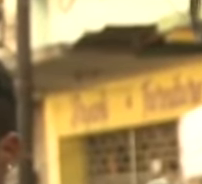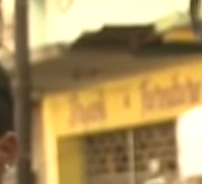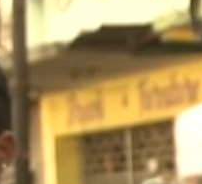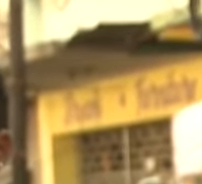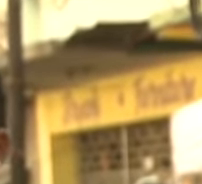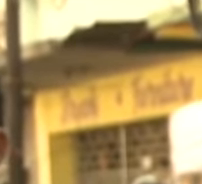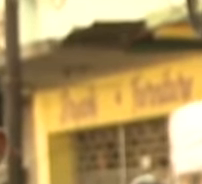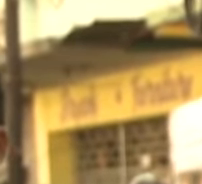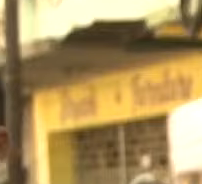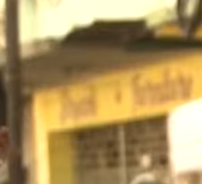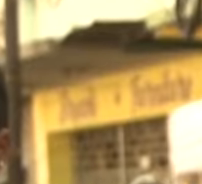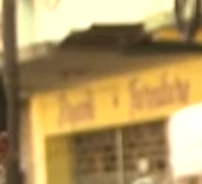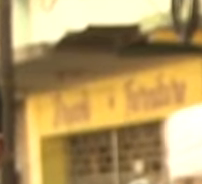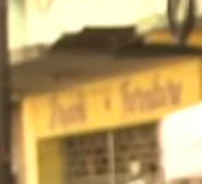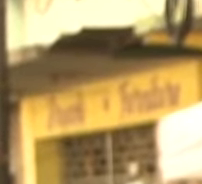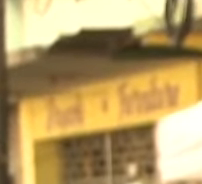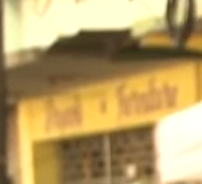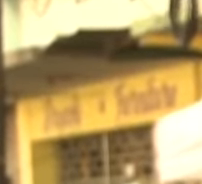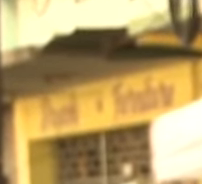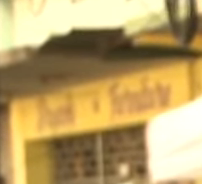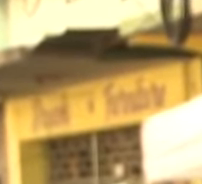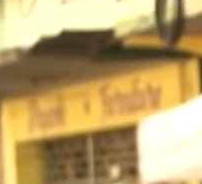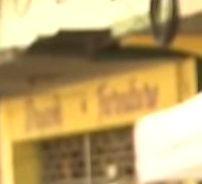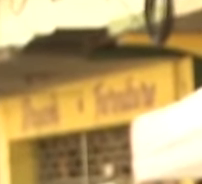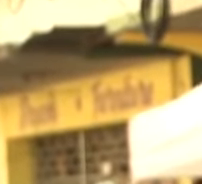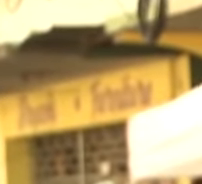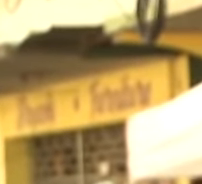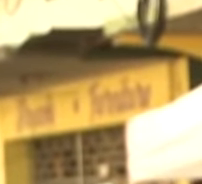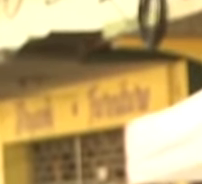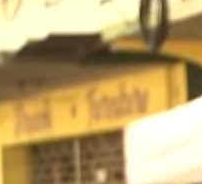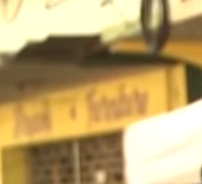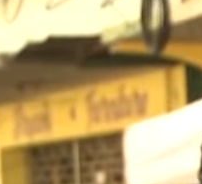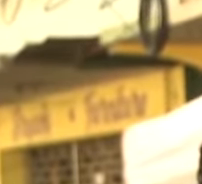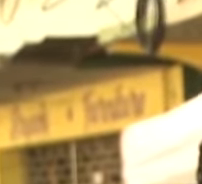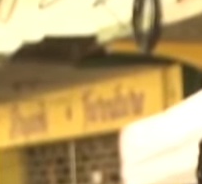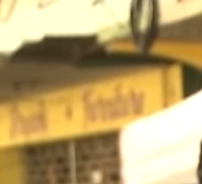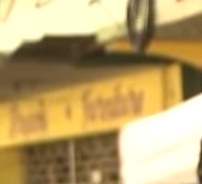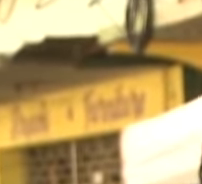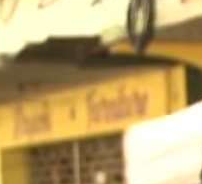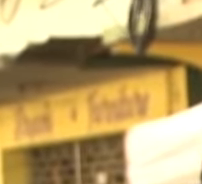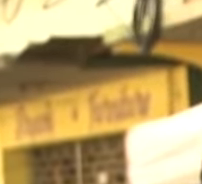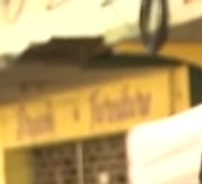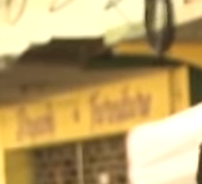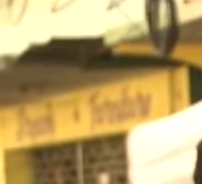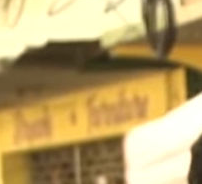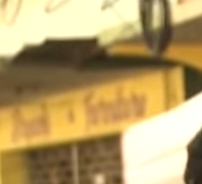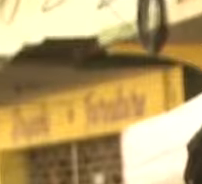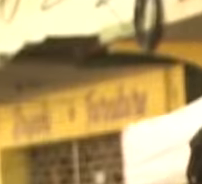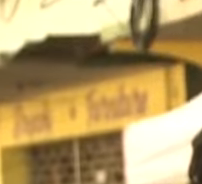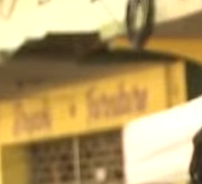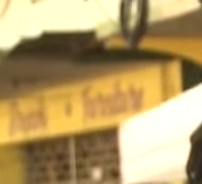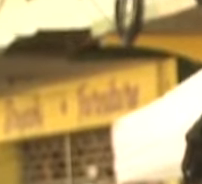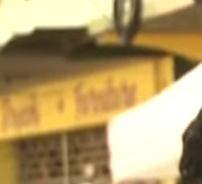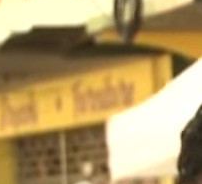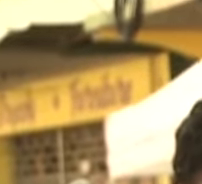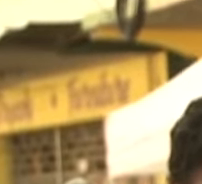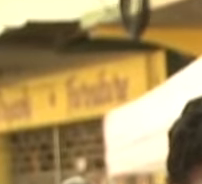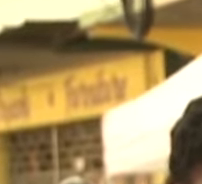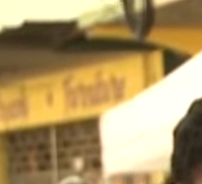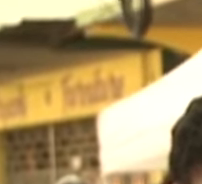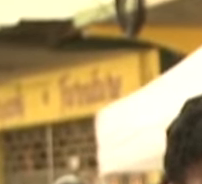dial. Better get ready, come do rock steady. You've got to do it